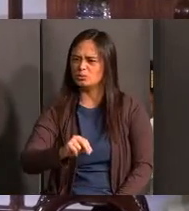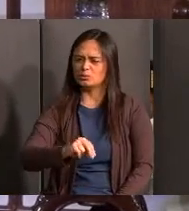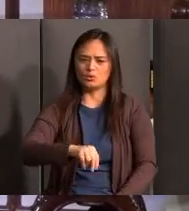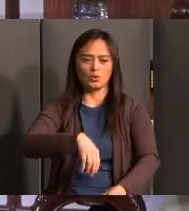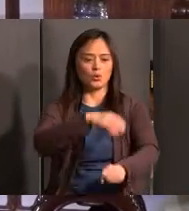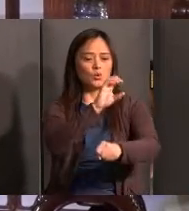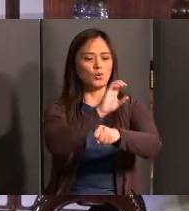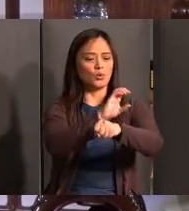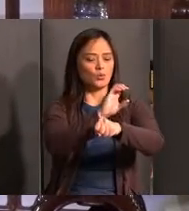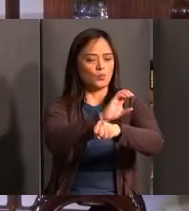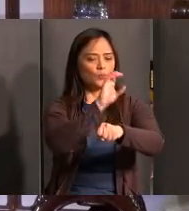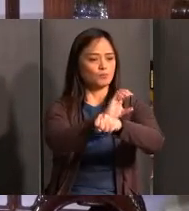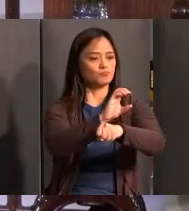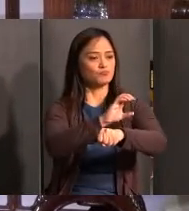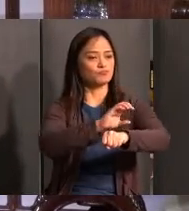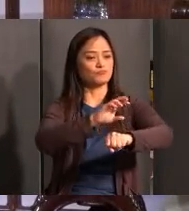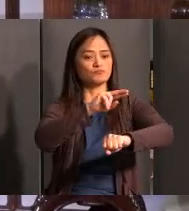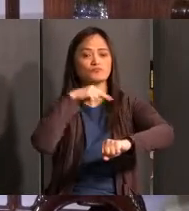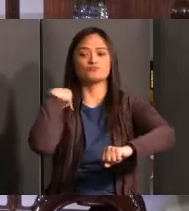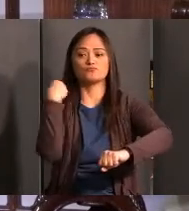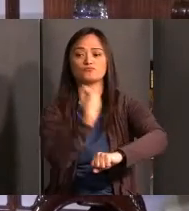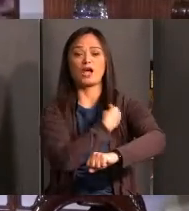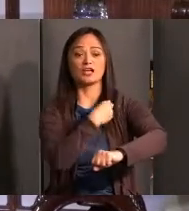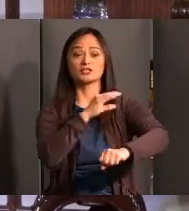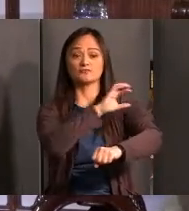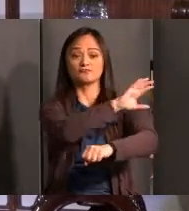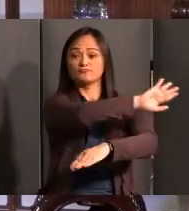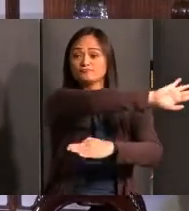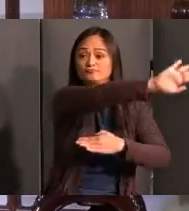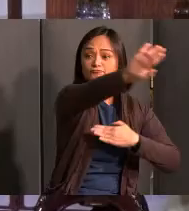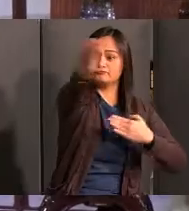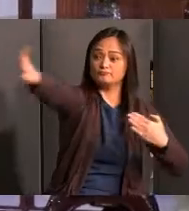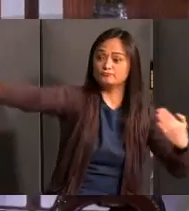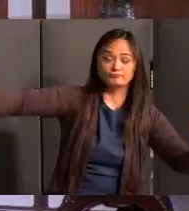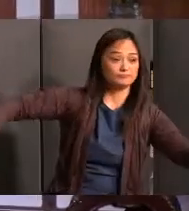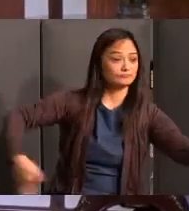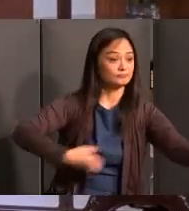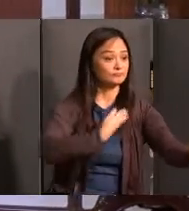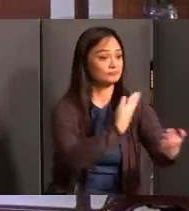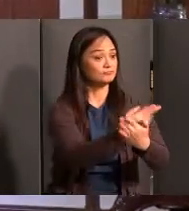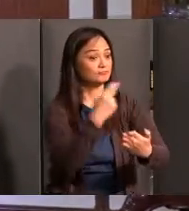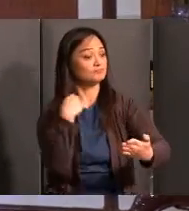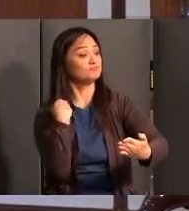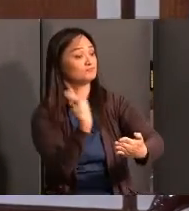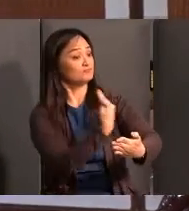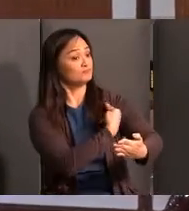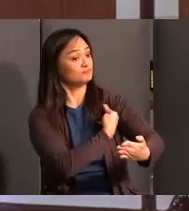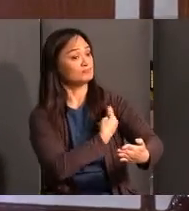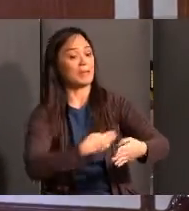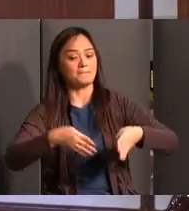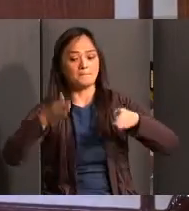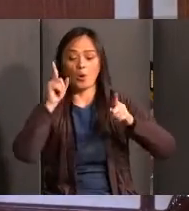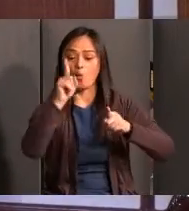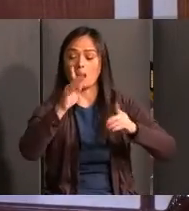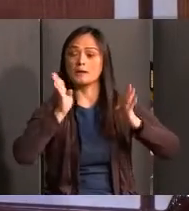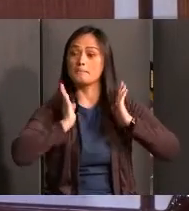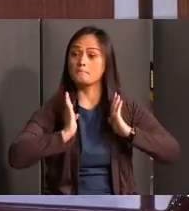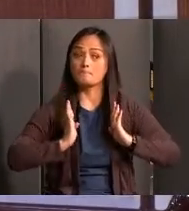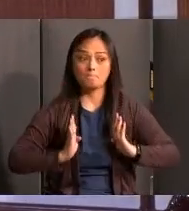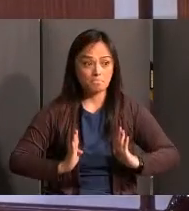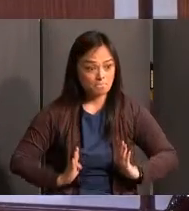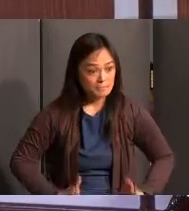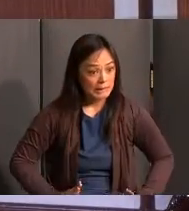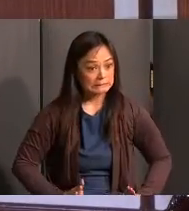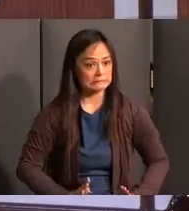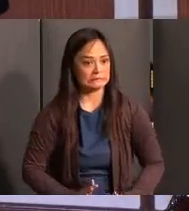us. Tama po ba? As a body. Listen to me, Lighthouse Bible Baptist Church. And